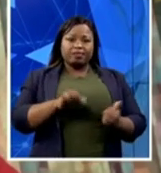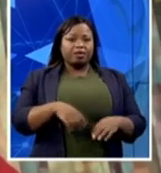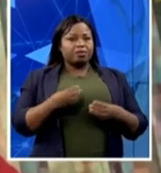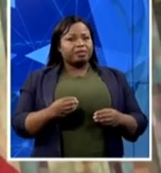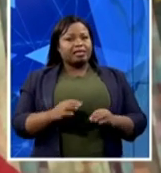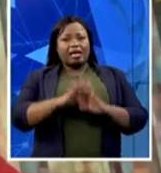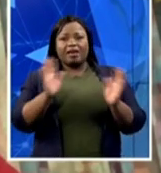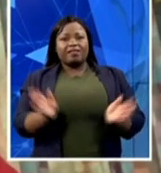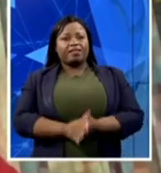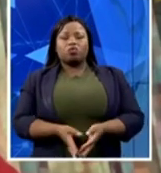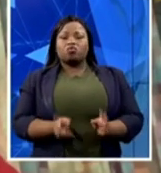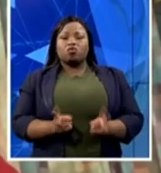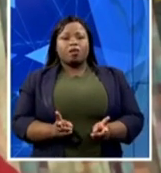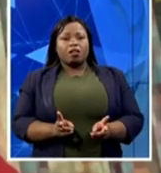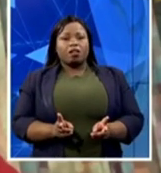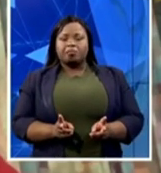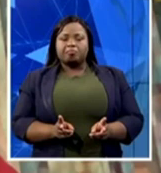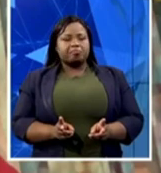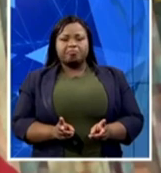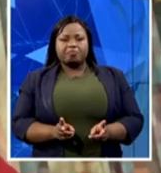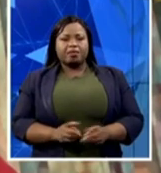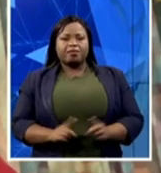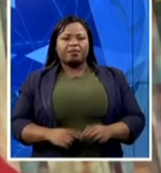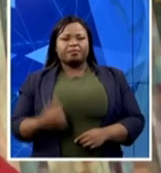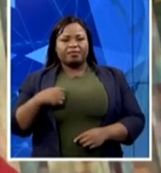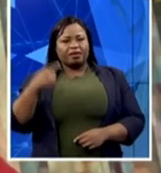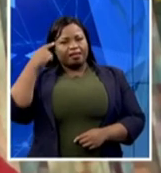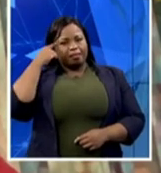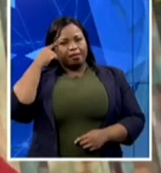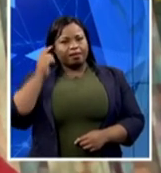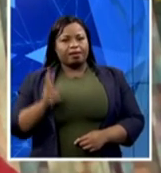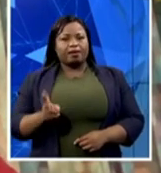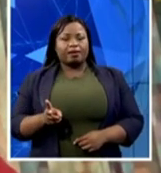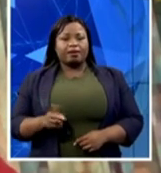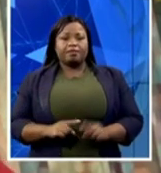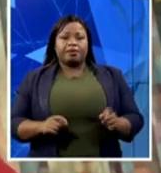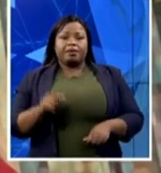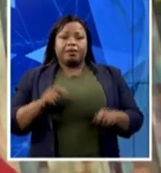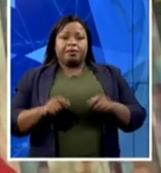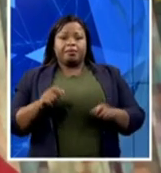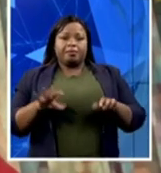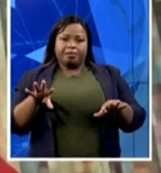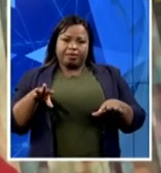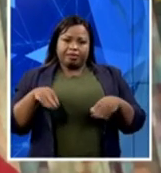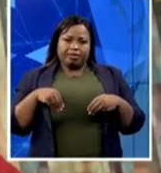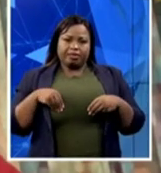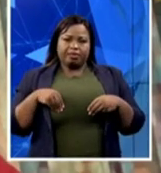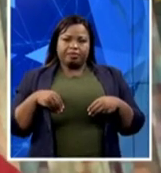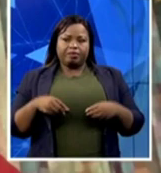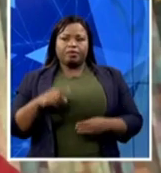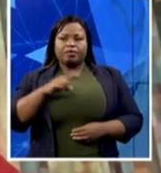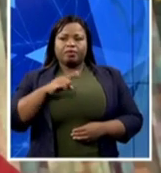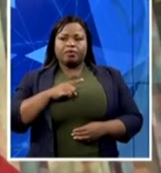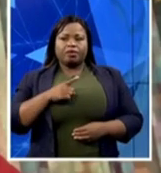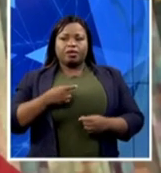activity. And I think unless people accept the fact that we should put health first, because there's no point in